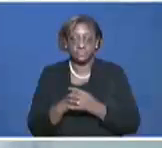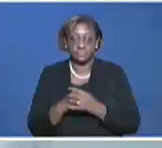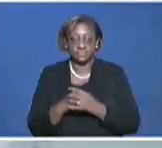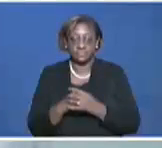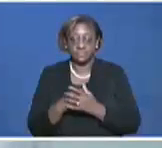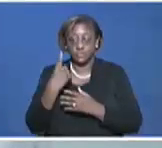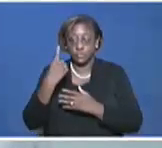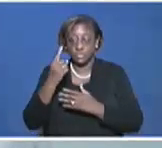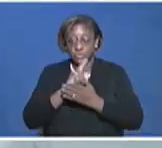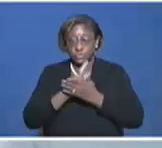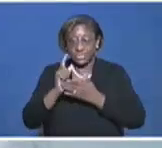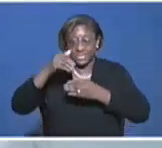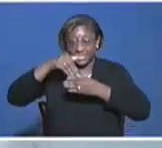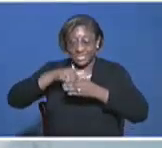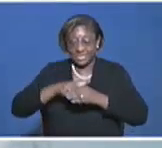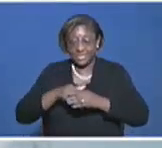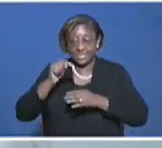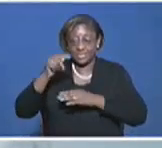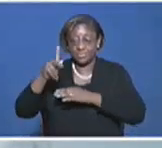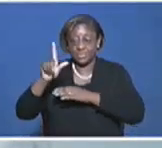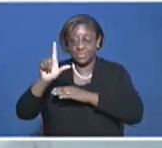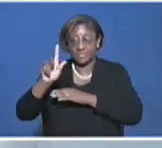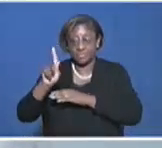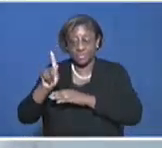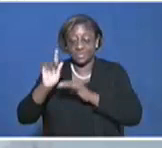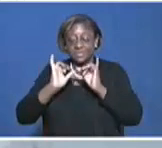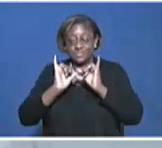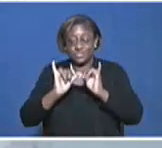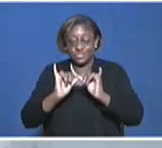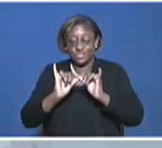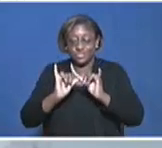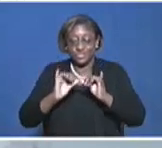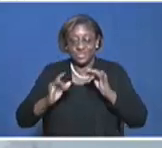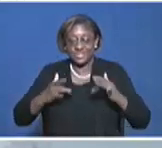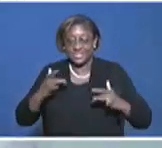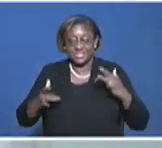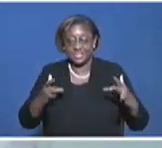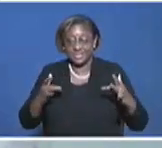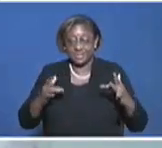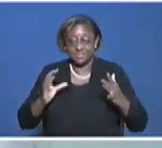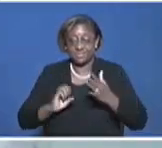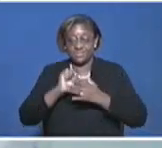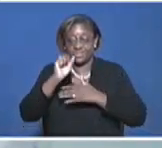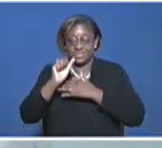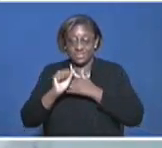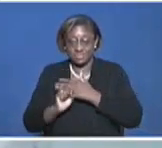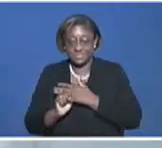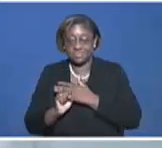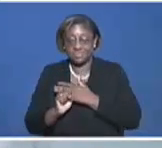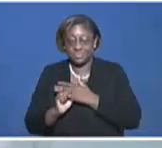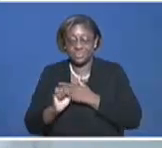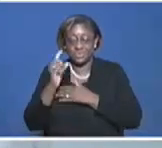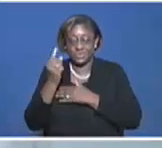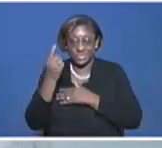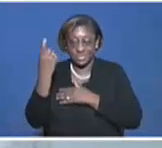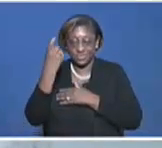Just about 1 week in, and the Progressive Liberal Party still riding high on its September 16th victory that saw the Davis-led party unseat